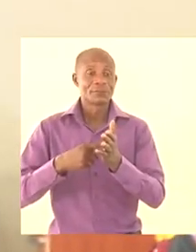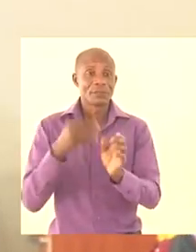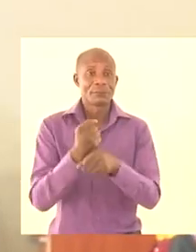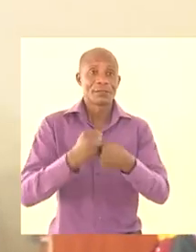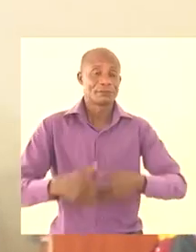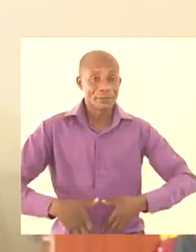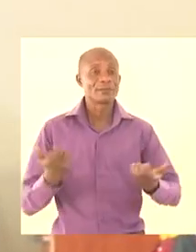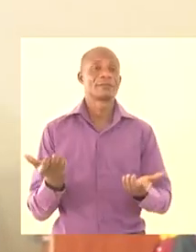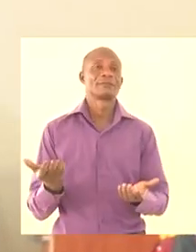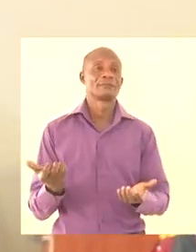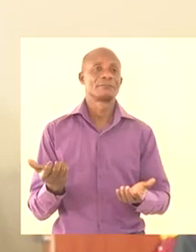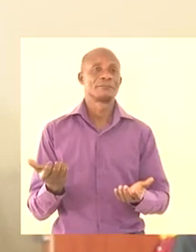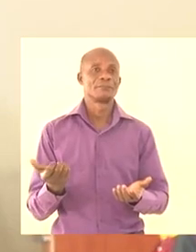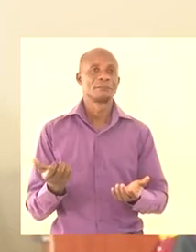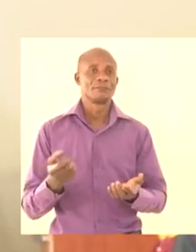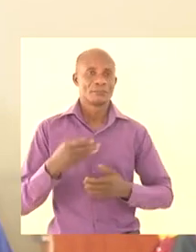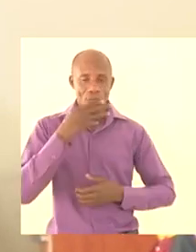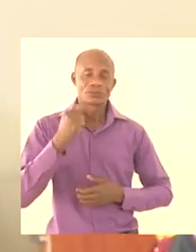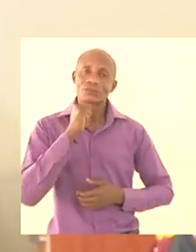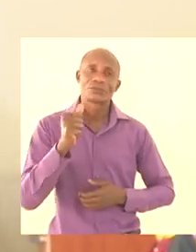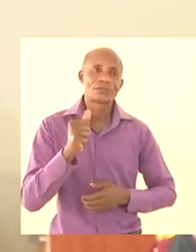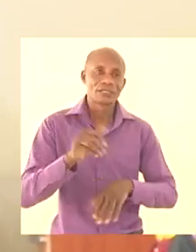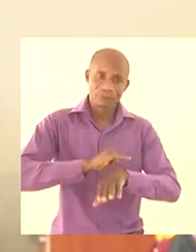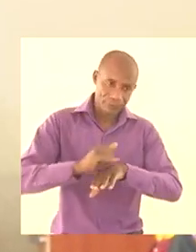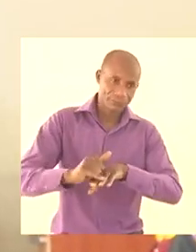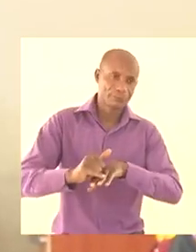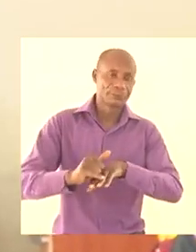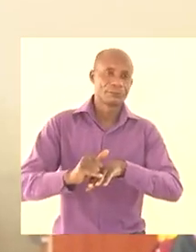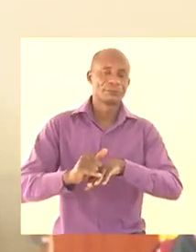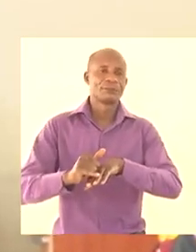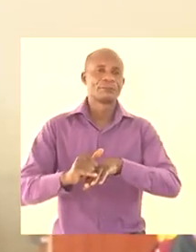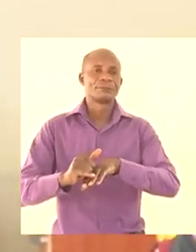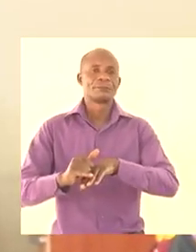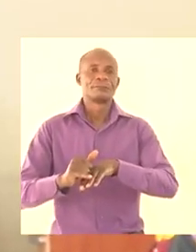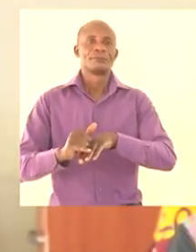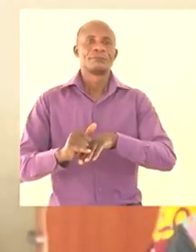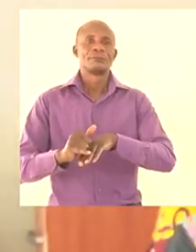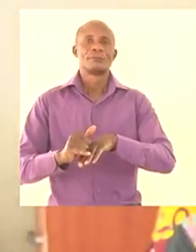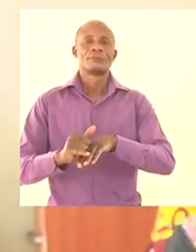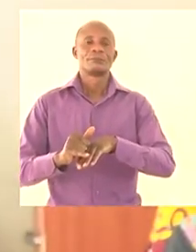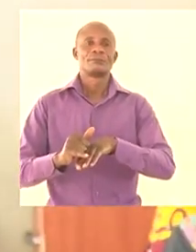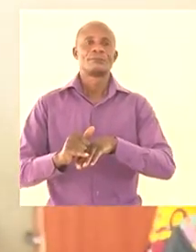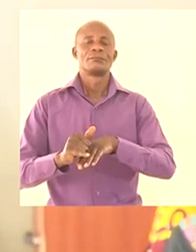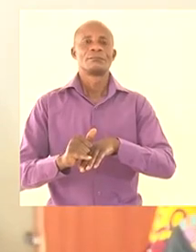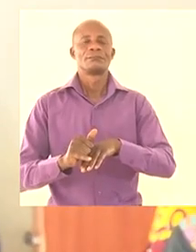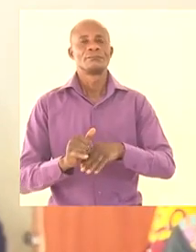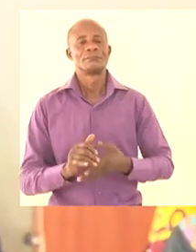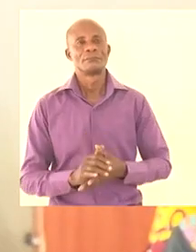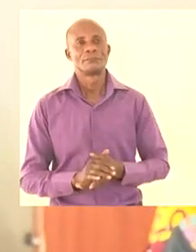Jesus was not even betrayal or some of the things we thought should infuriate